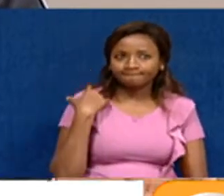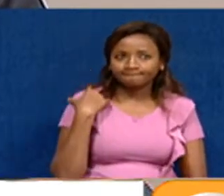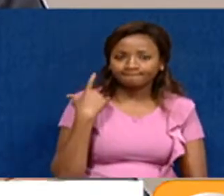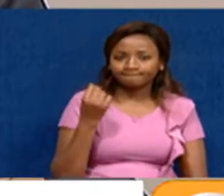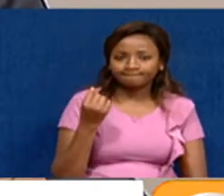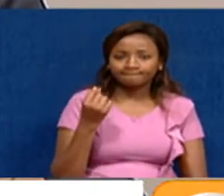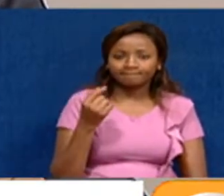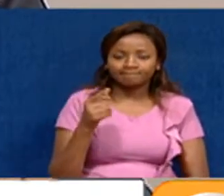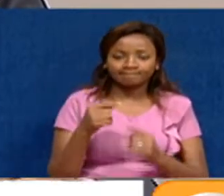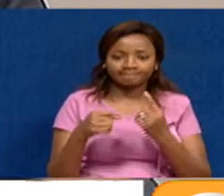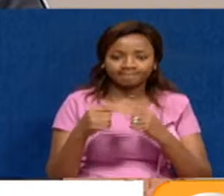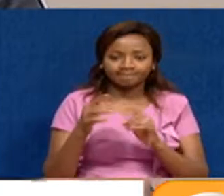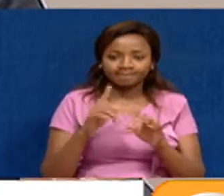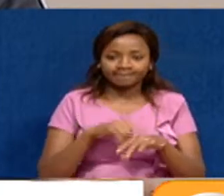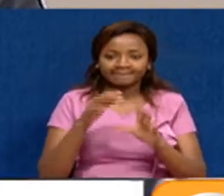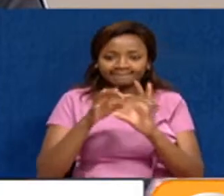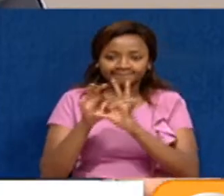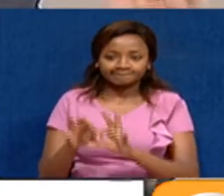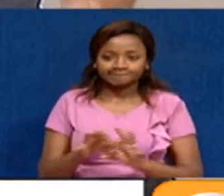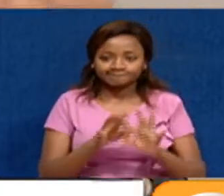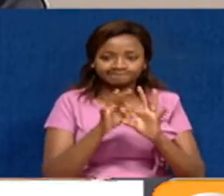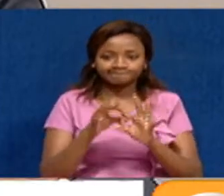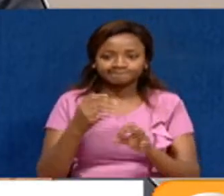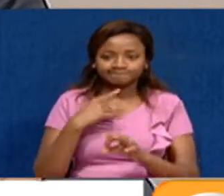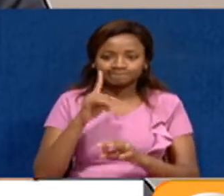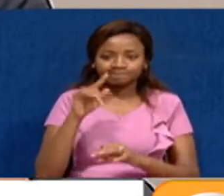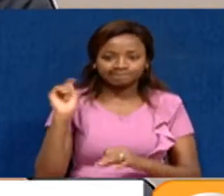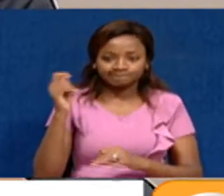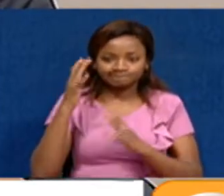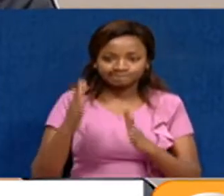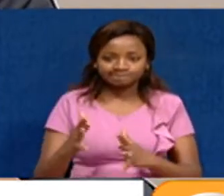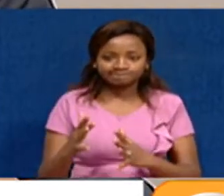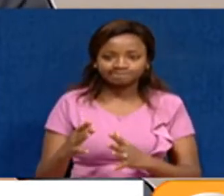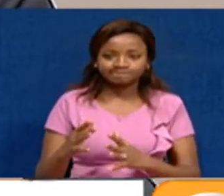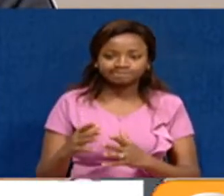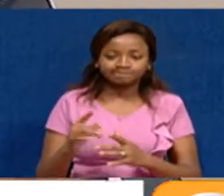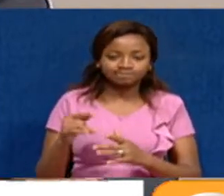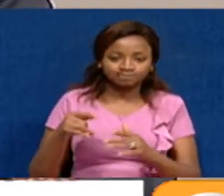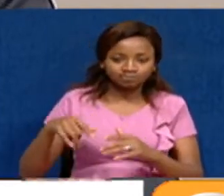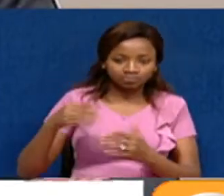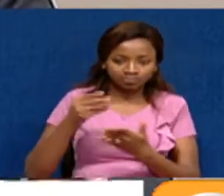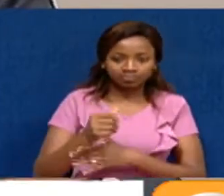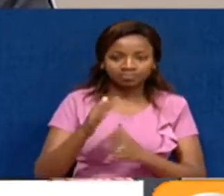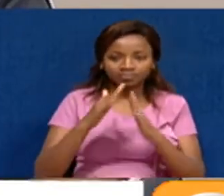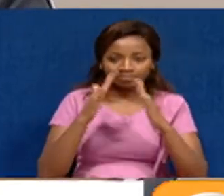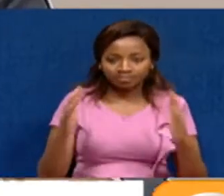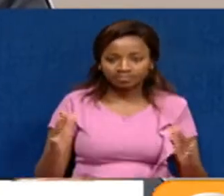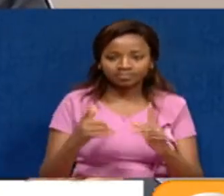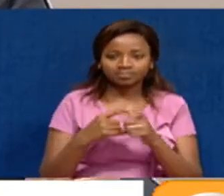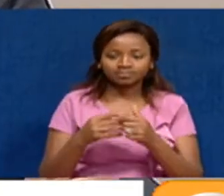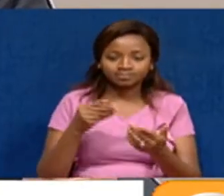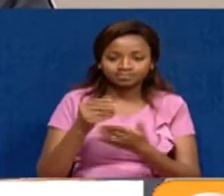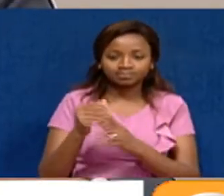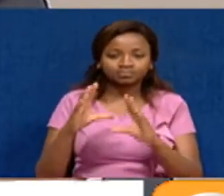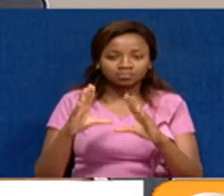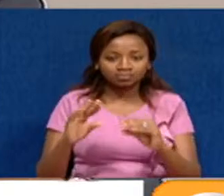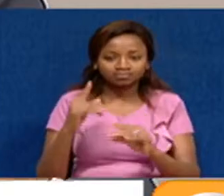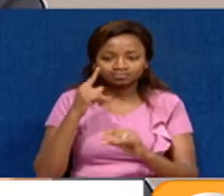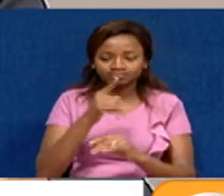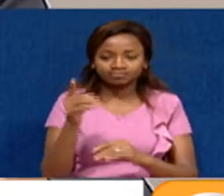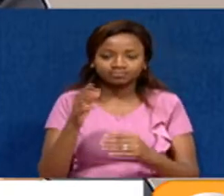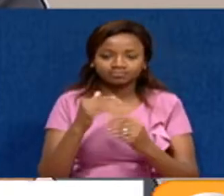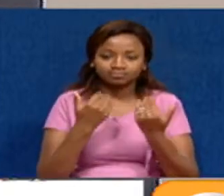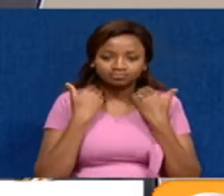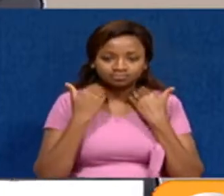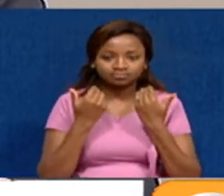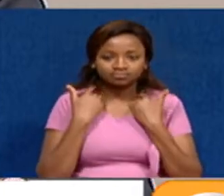We didn't have alliance, and some good Samaritan Kenya took them to a house, bought for them mattresses. We know we don't forget what has been happening, and a